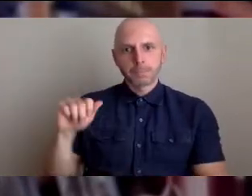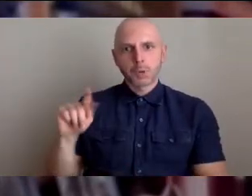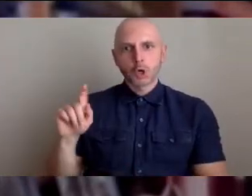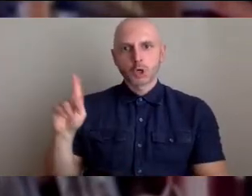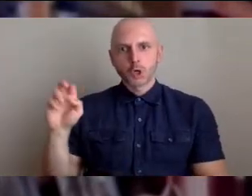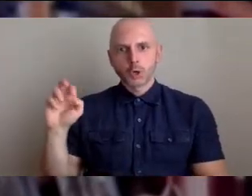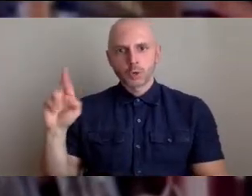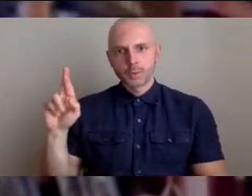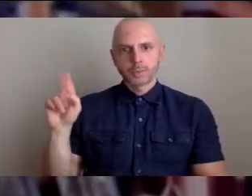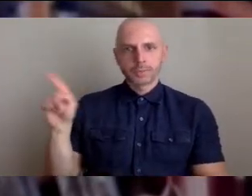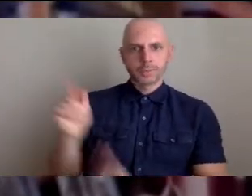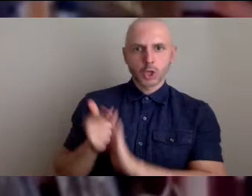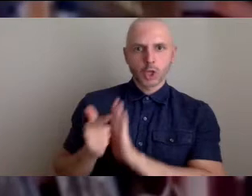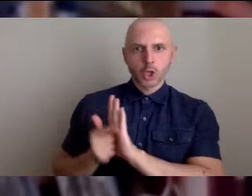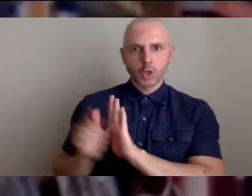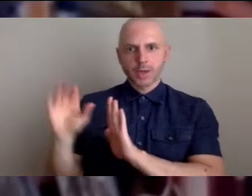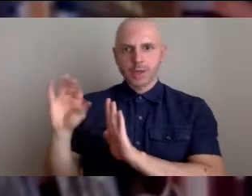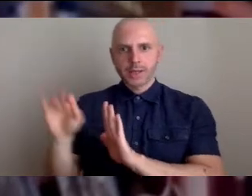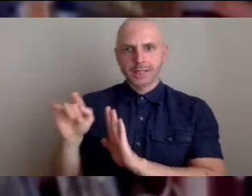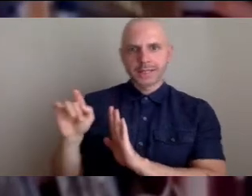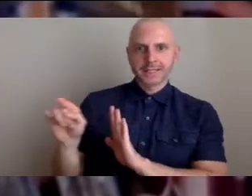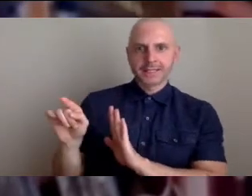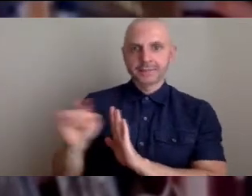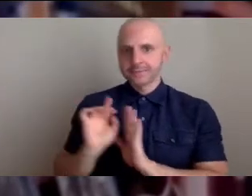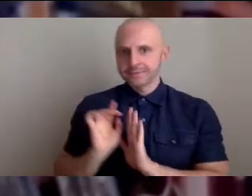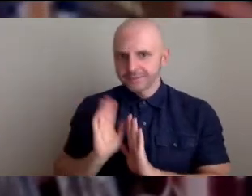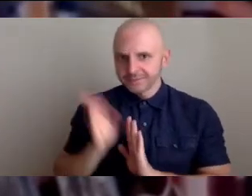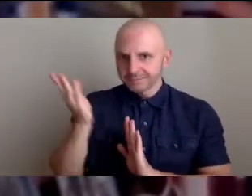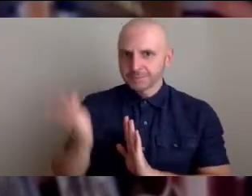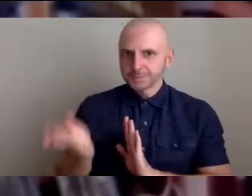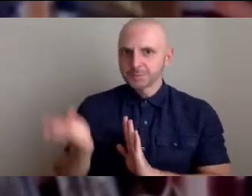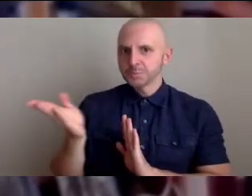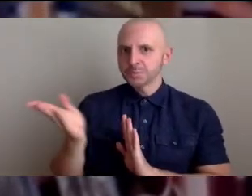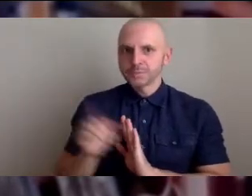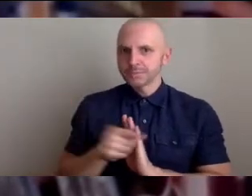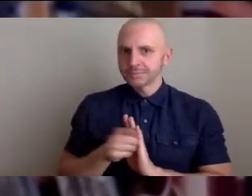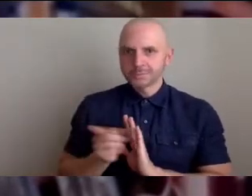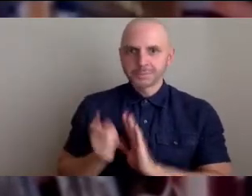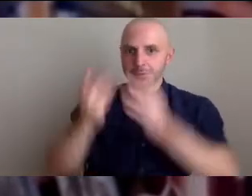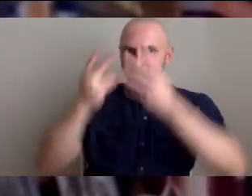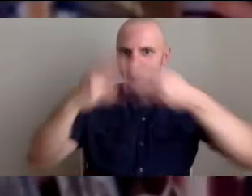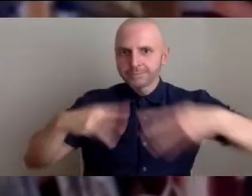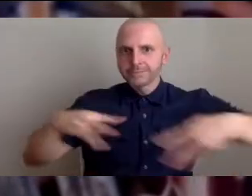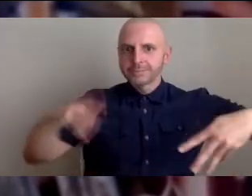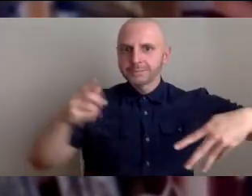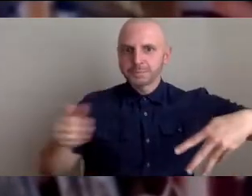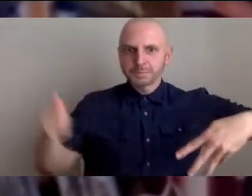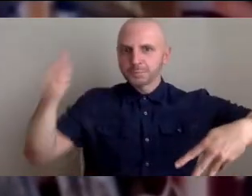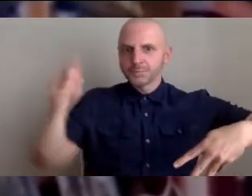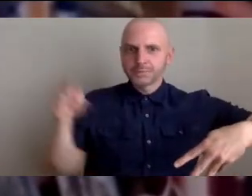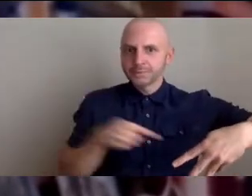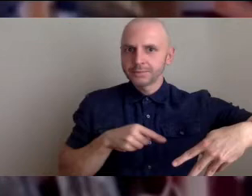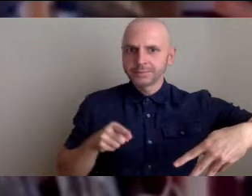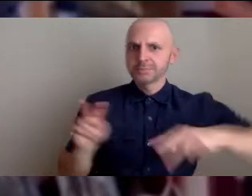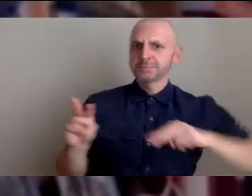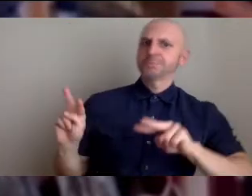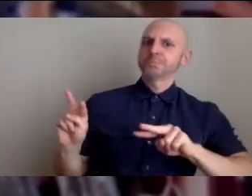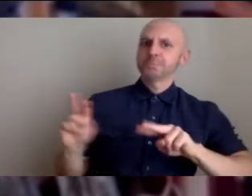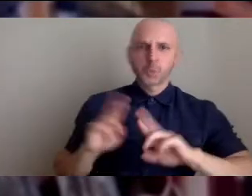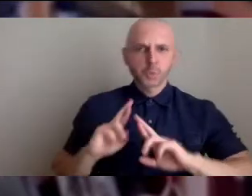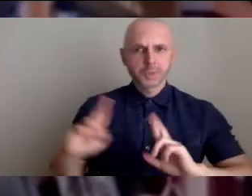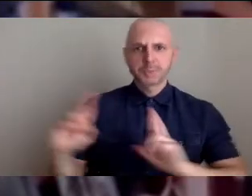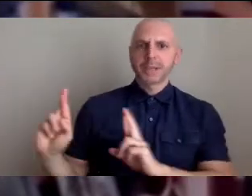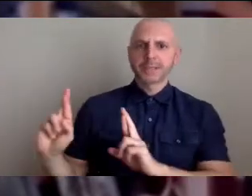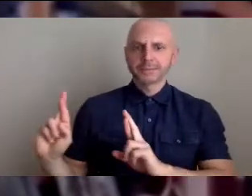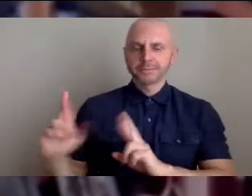the job with the respect and affection of his colleagues, which is a testament to the kind of person Steve was. In fact, before I became a partner, he was